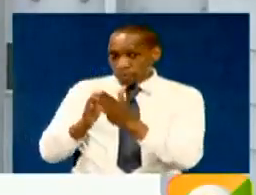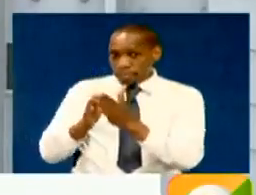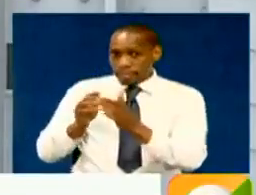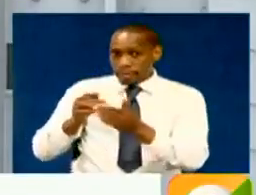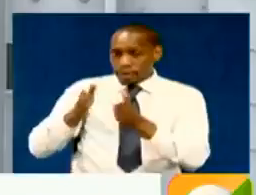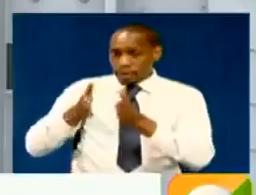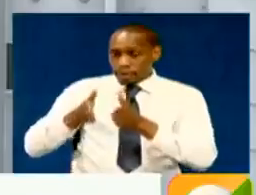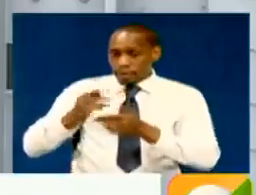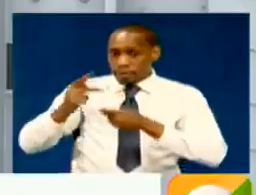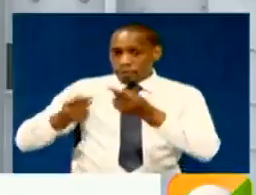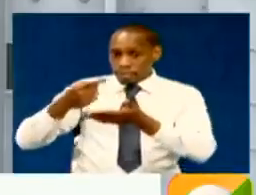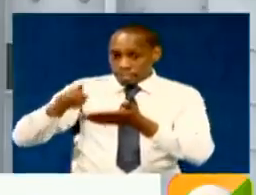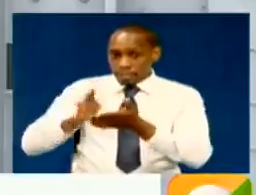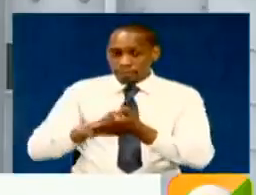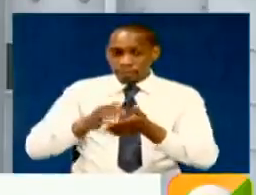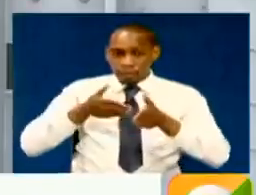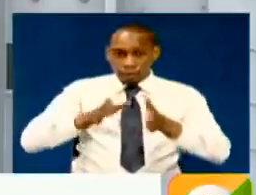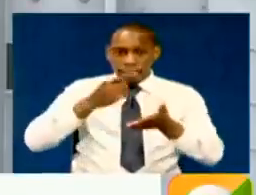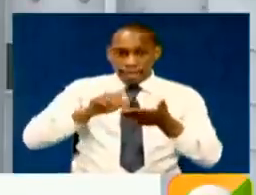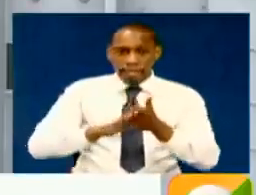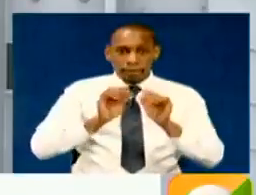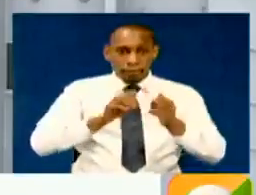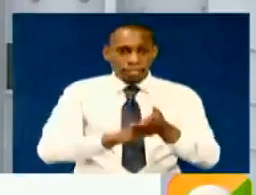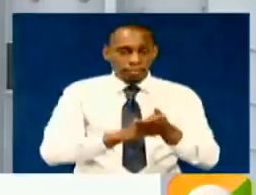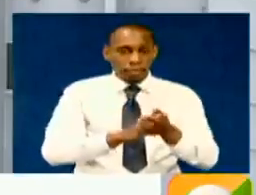right process in the right way, you